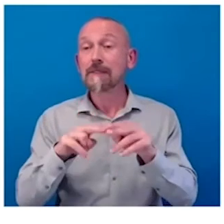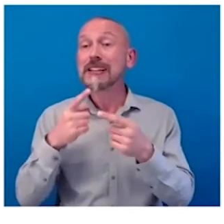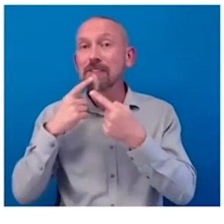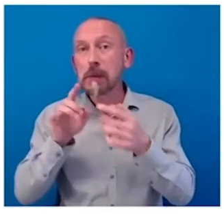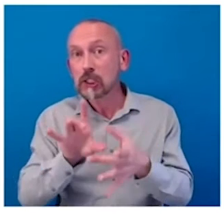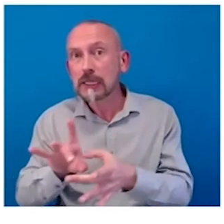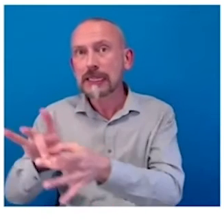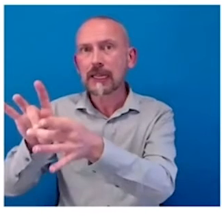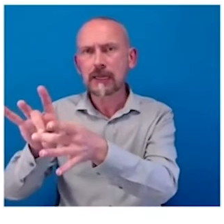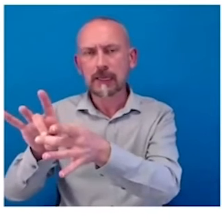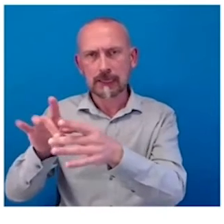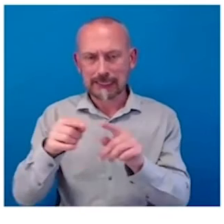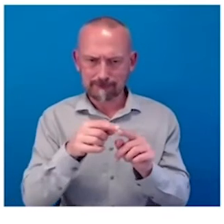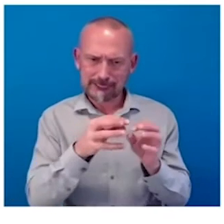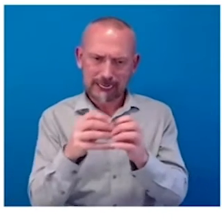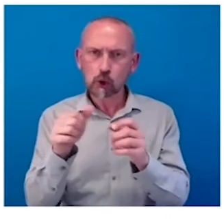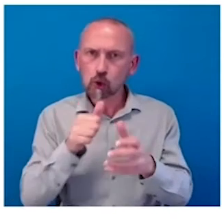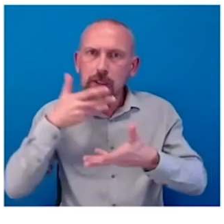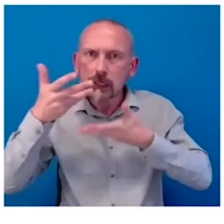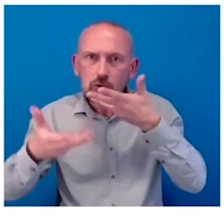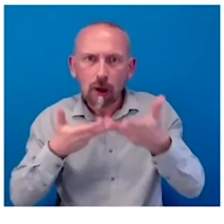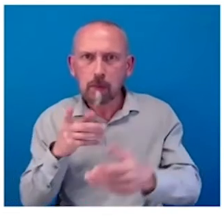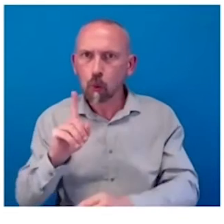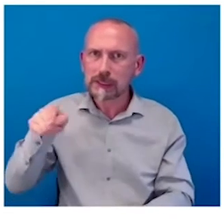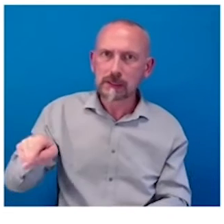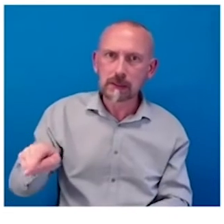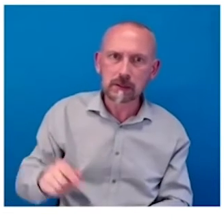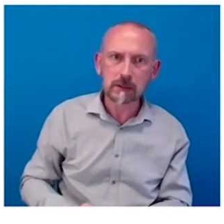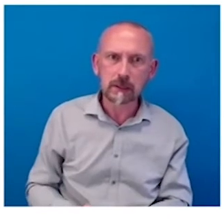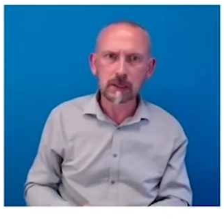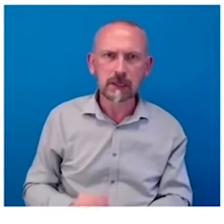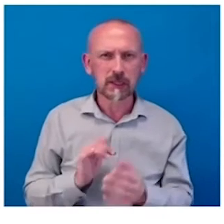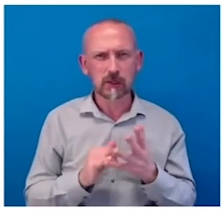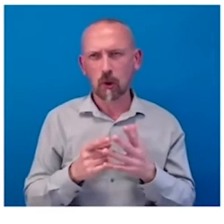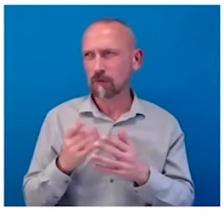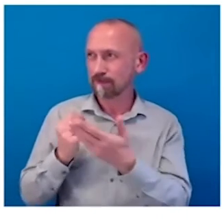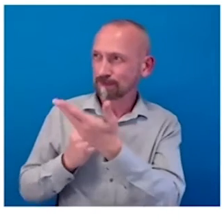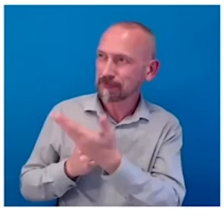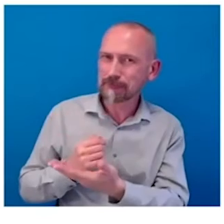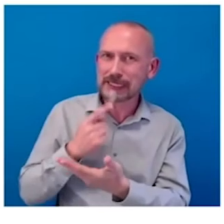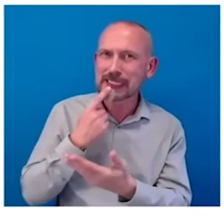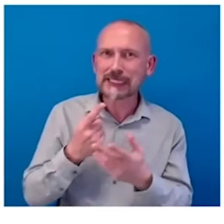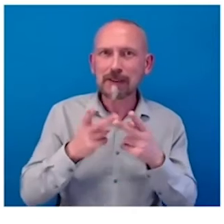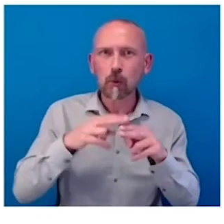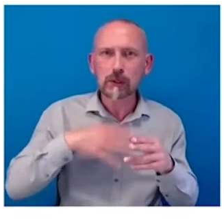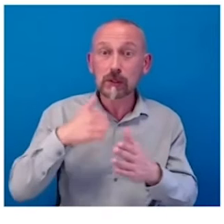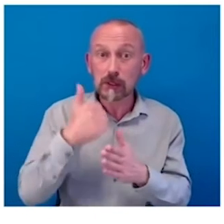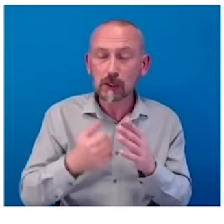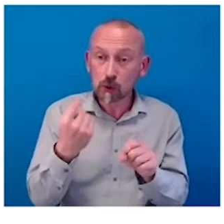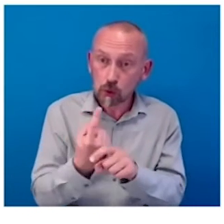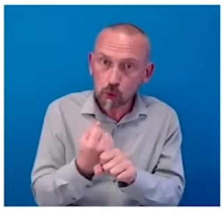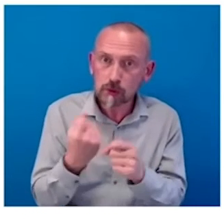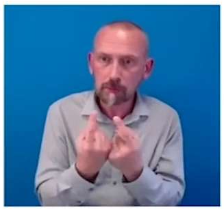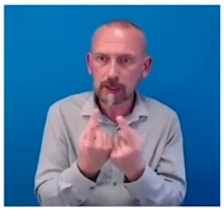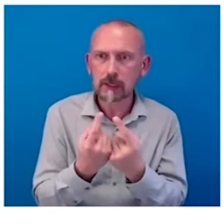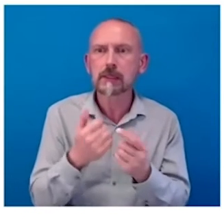So the example here says, if you're telling people to do something, start with a verb and then apply for a password is link text. And it